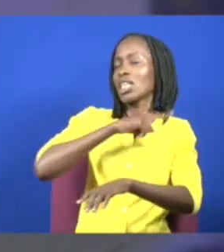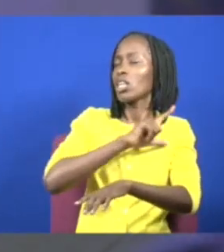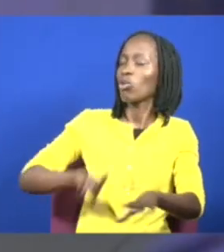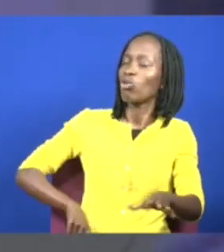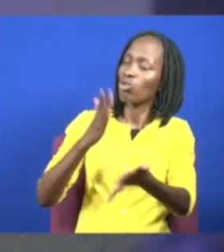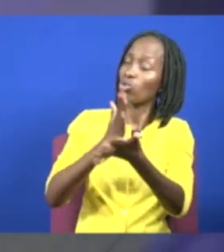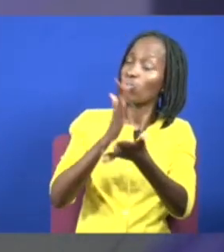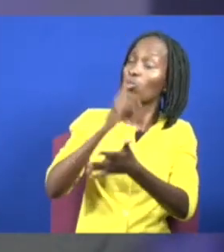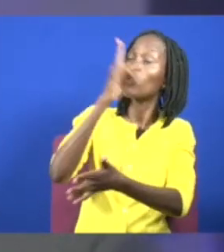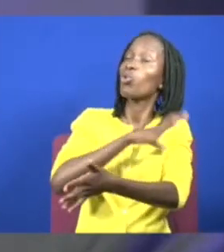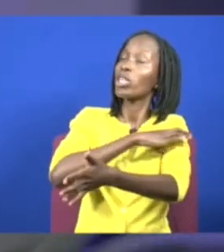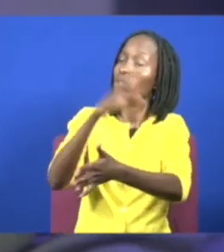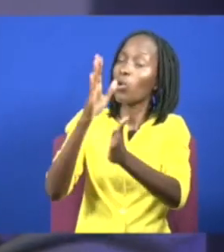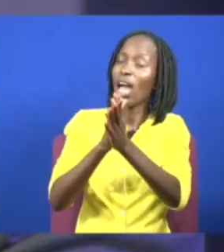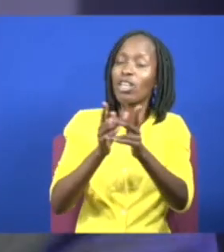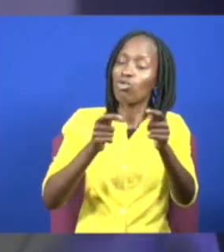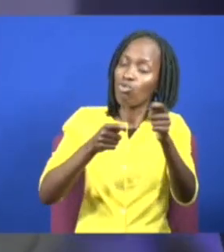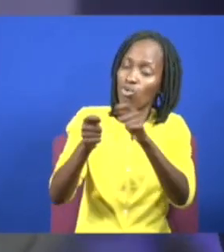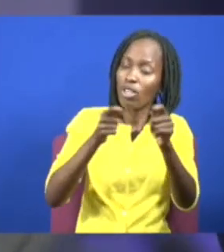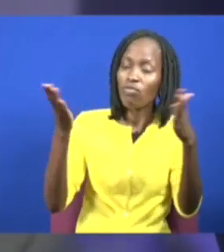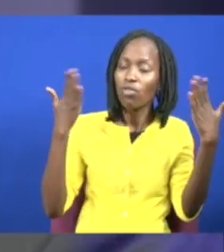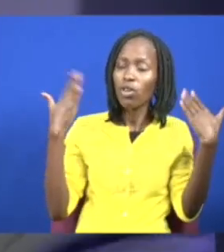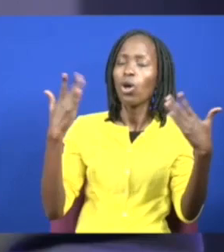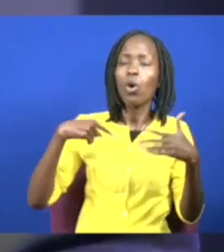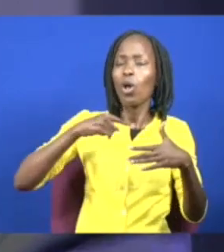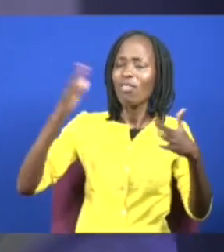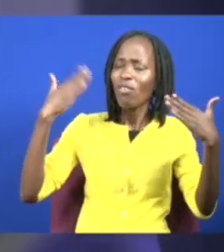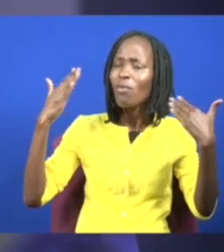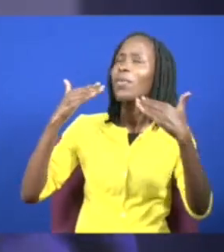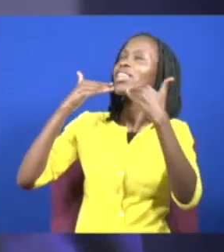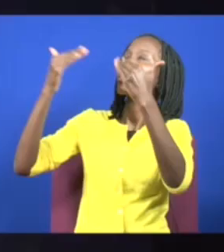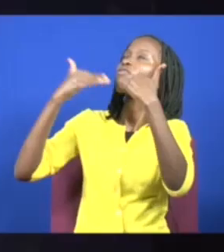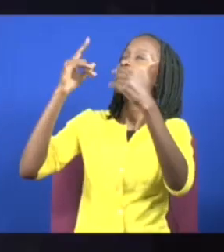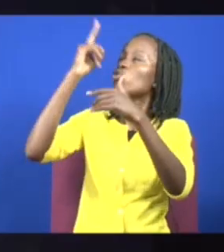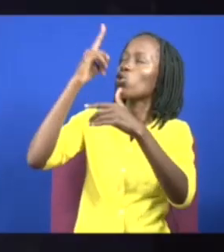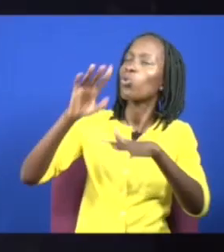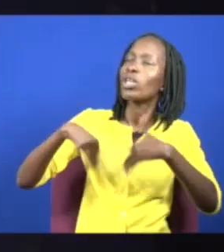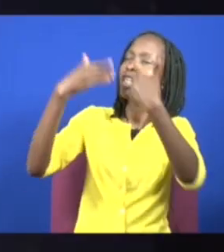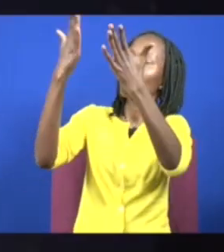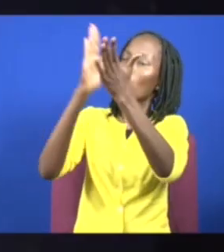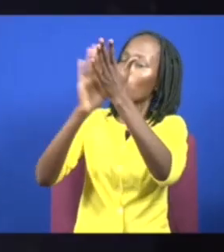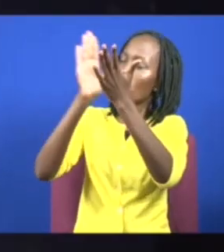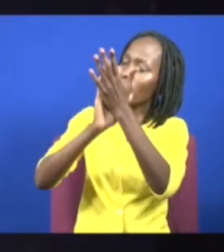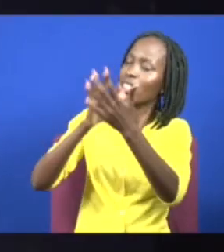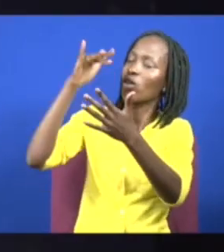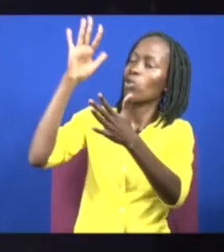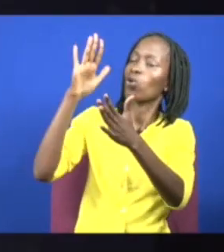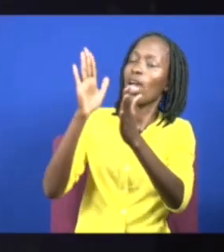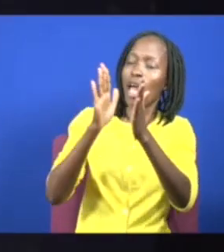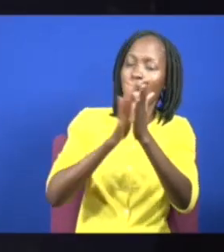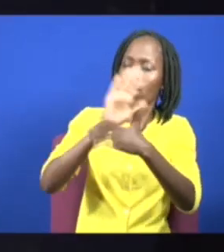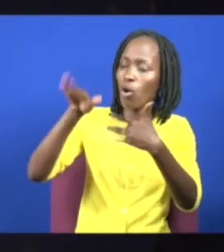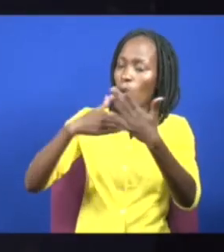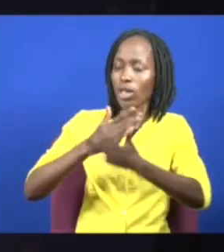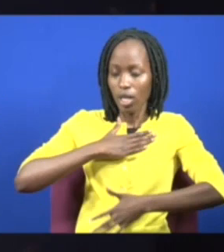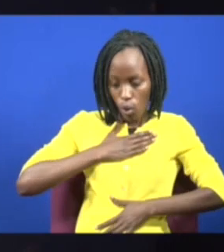Lord, indeed, you are a champion and you reign forevermore. We shall forever be grateful to you. We give you praise, we give you glory, and we